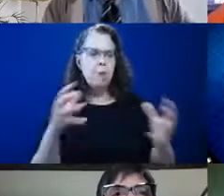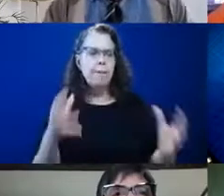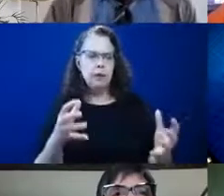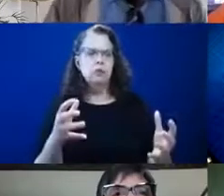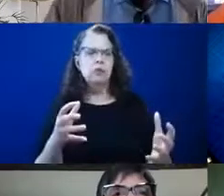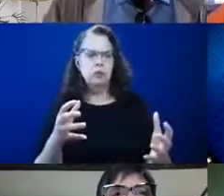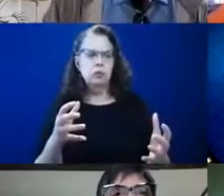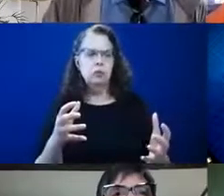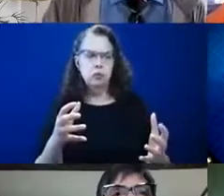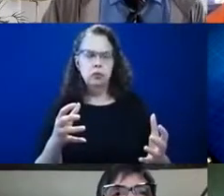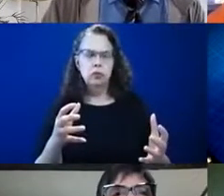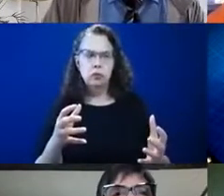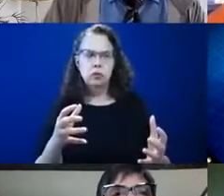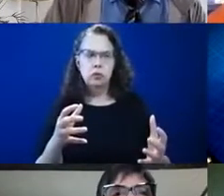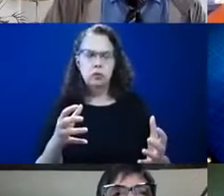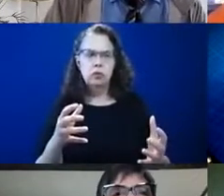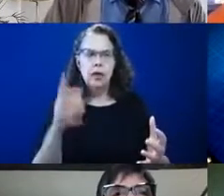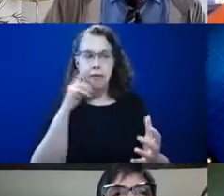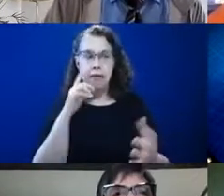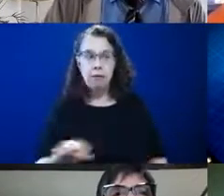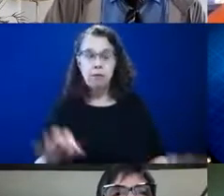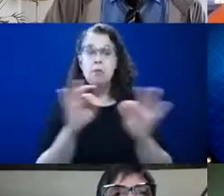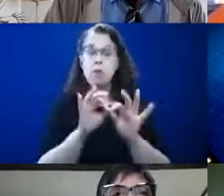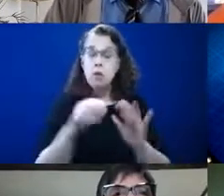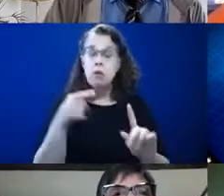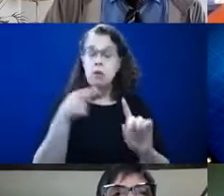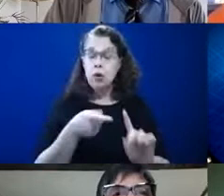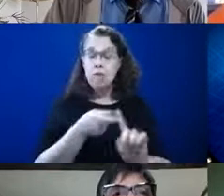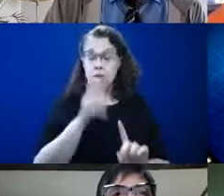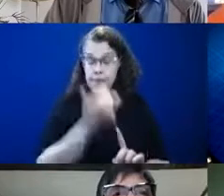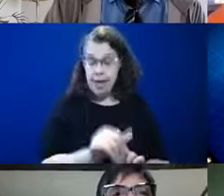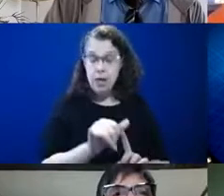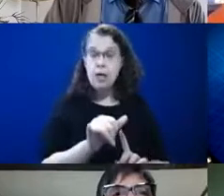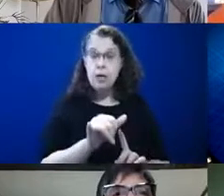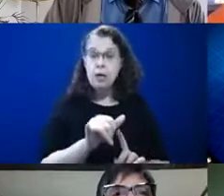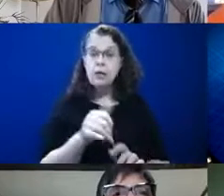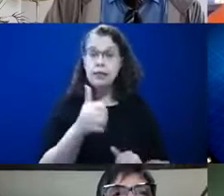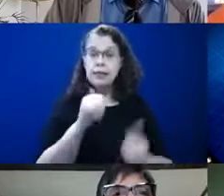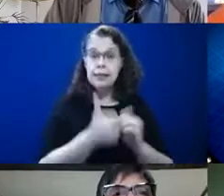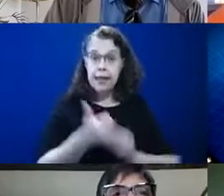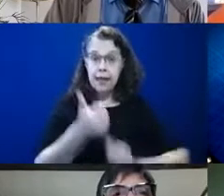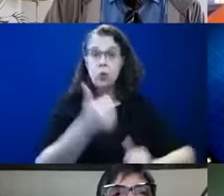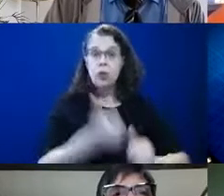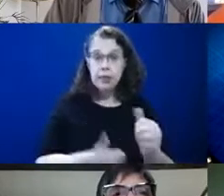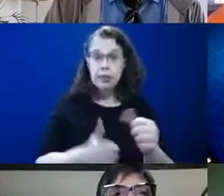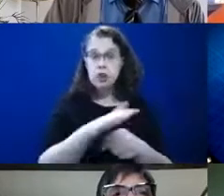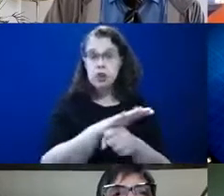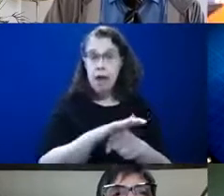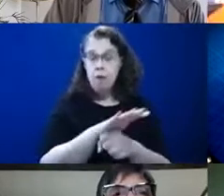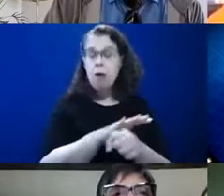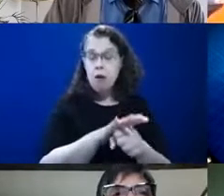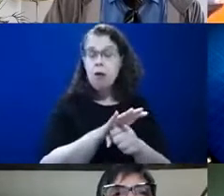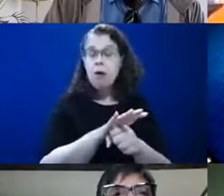I think a big takeaway from that was how in each of these areas, people are trying